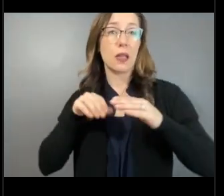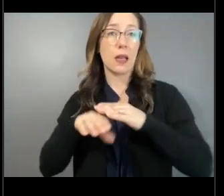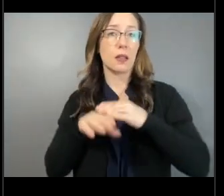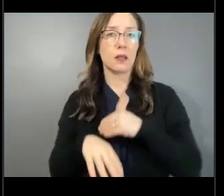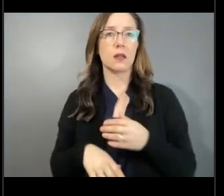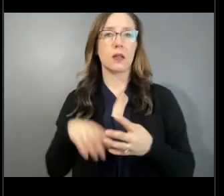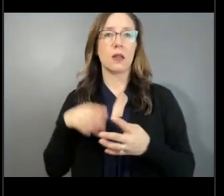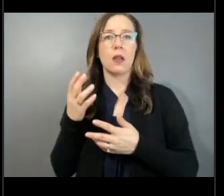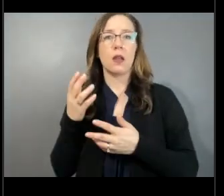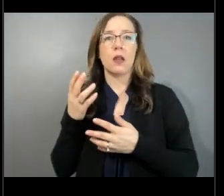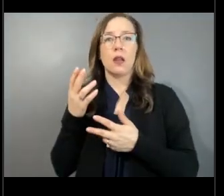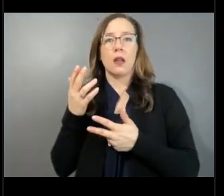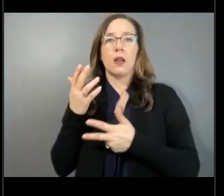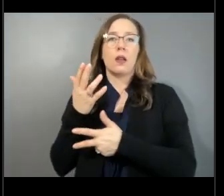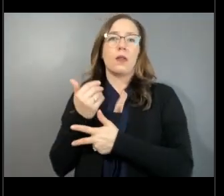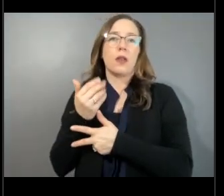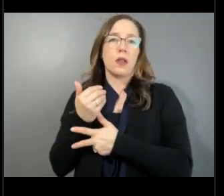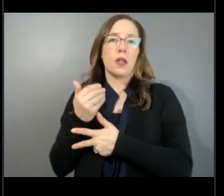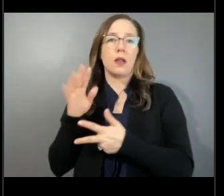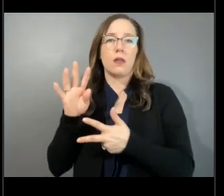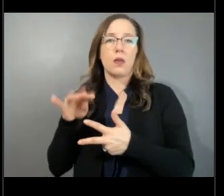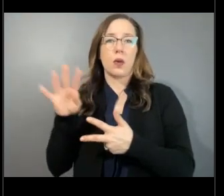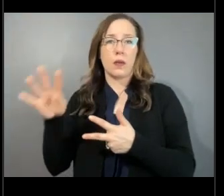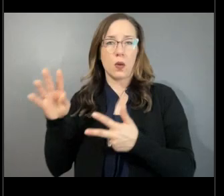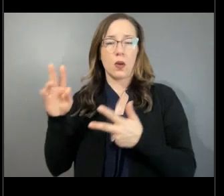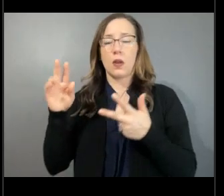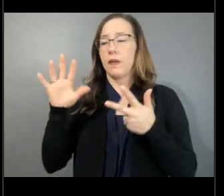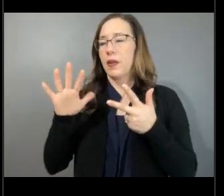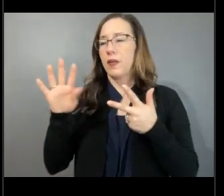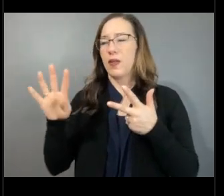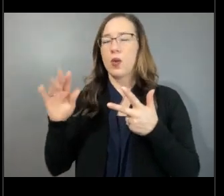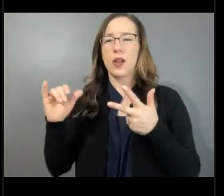first option, 15 inches.